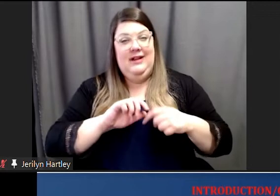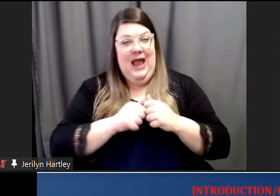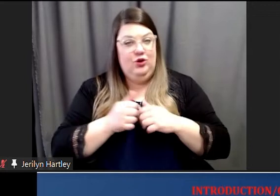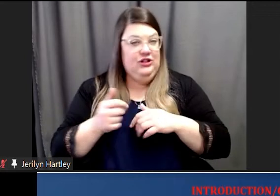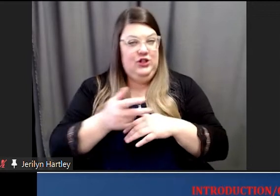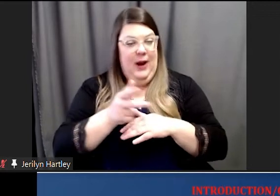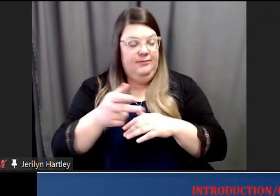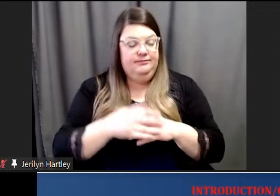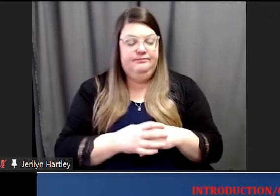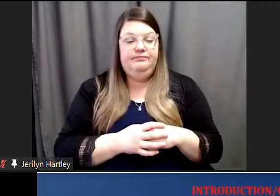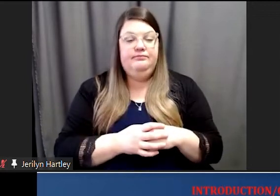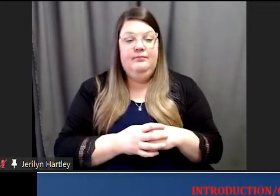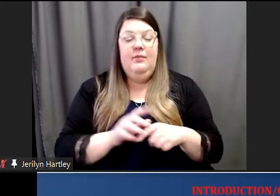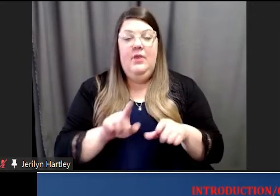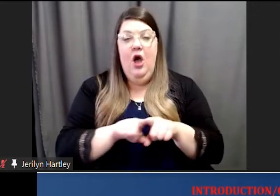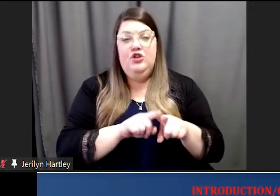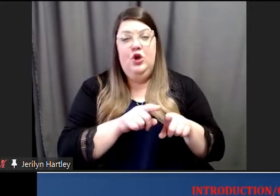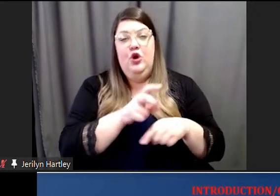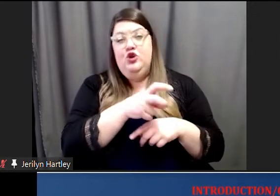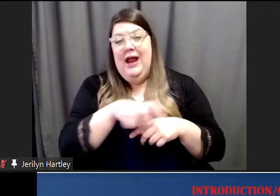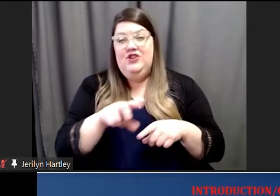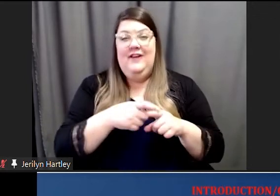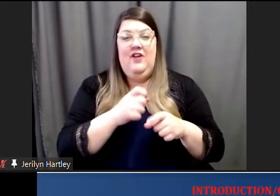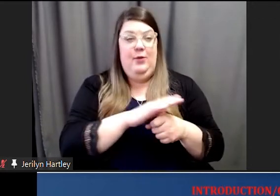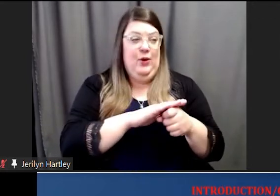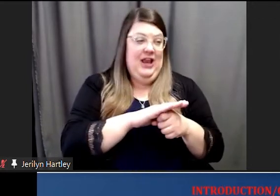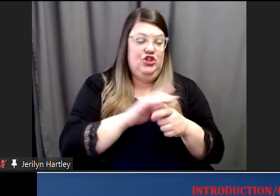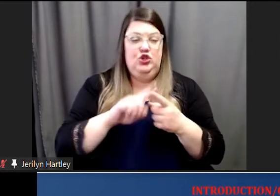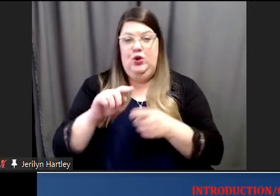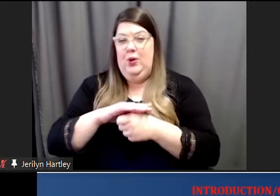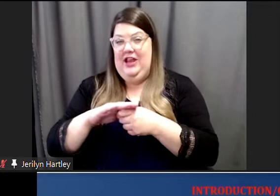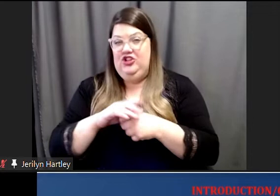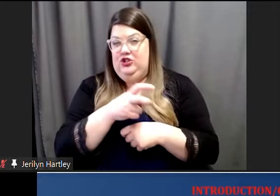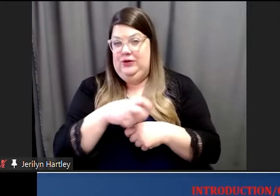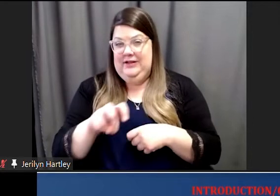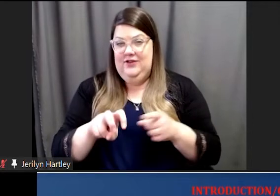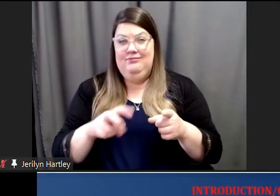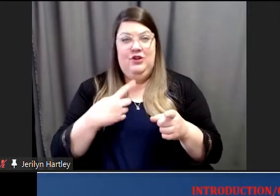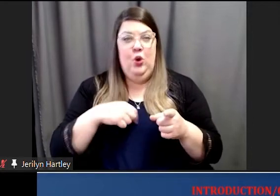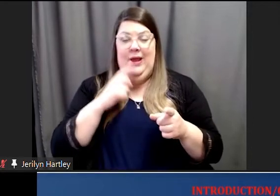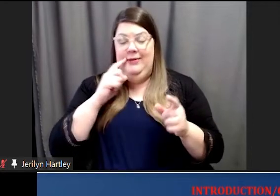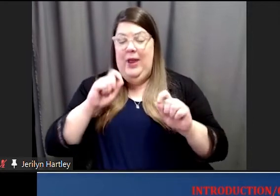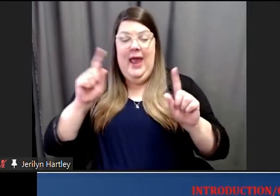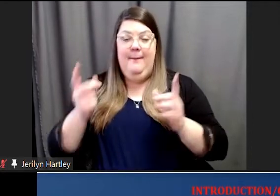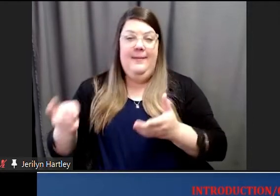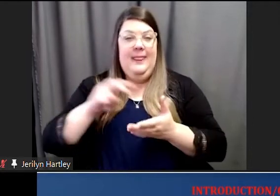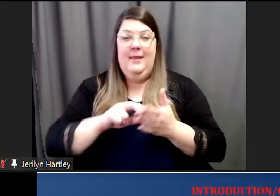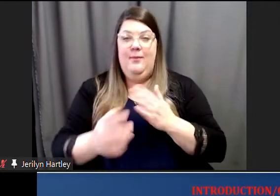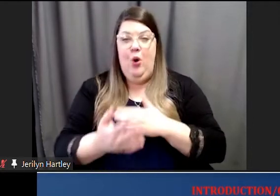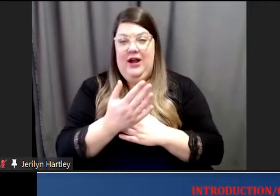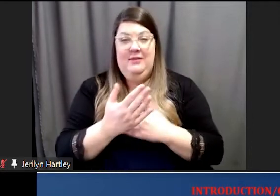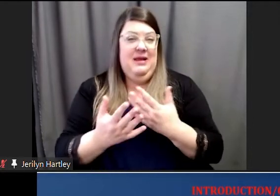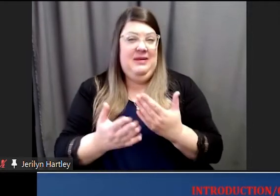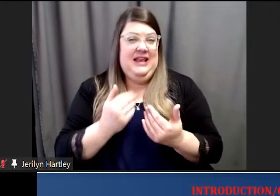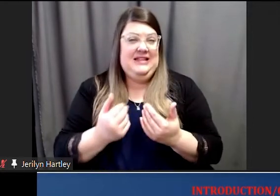then also transferring from location to location is another thing. So like when we just get up in the morning, it may be easy for us to get